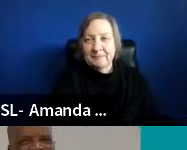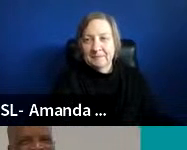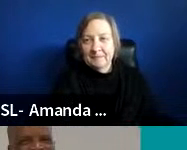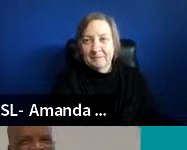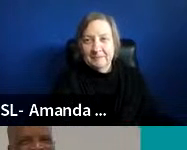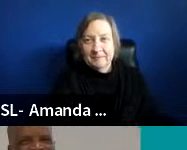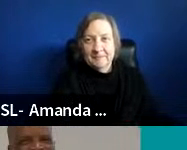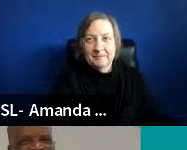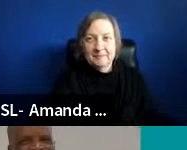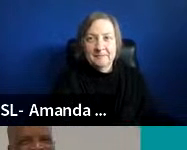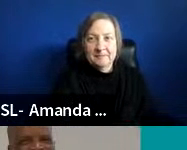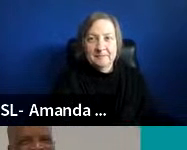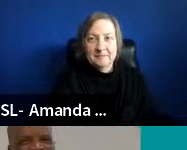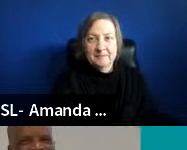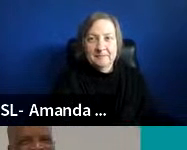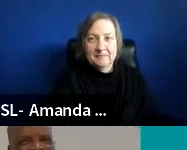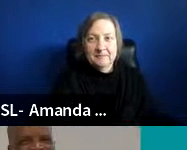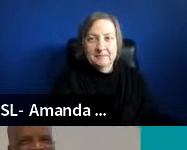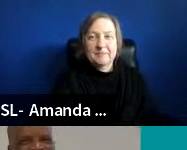One